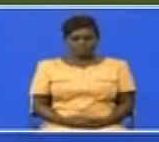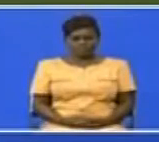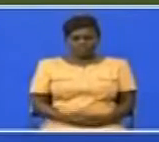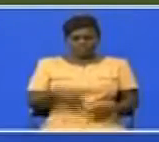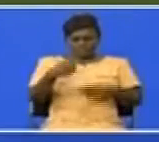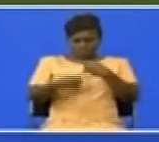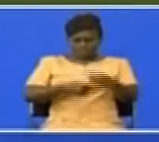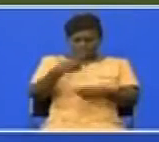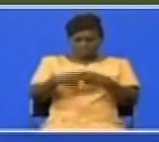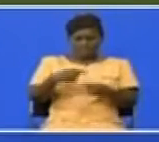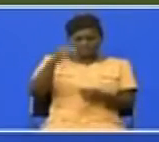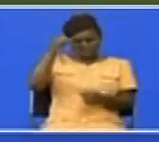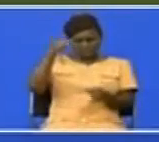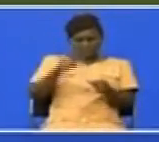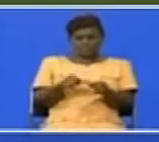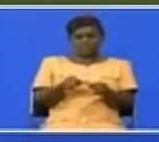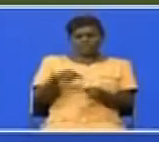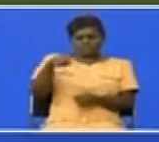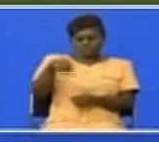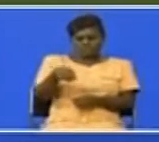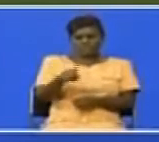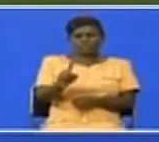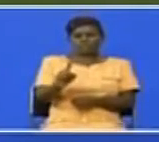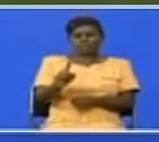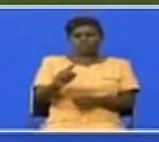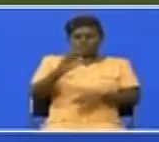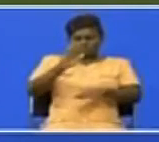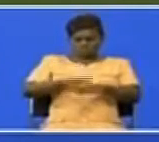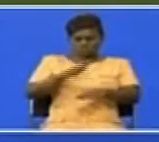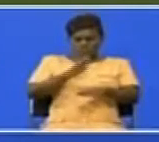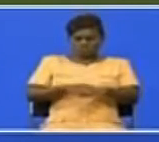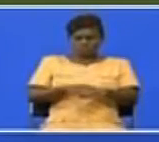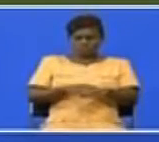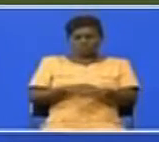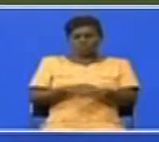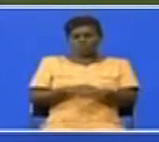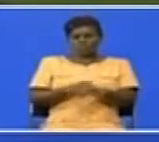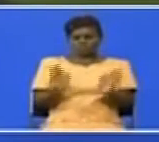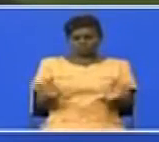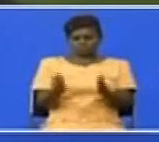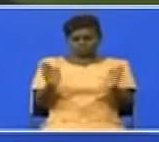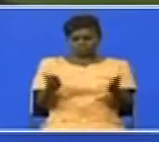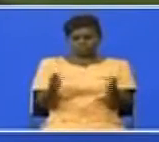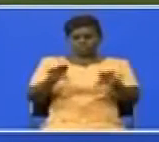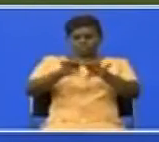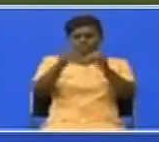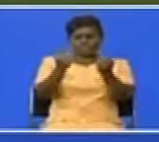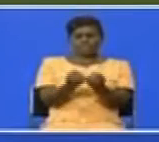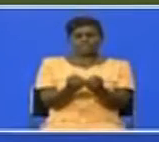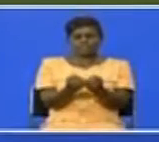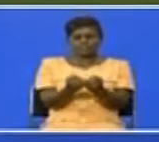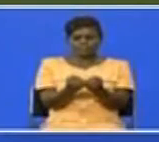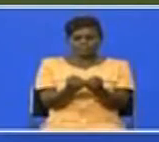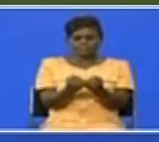constant reminder that you are working very, very hard for the well-being of hundreds of thousands of